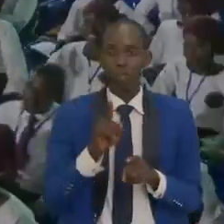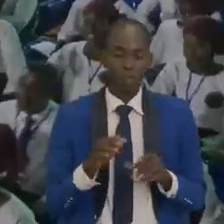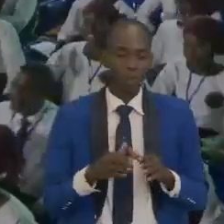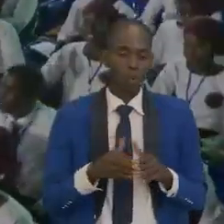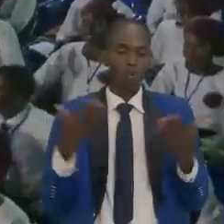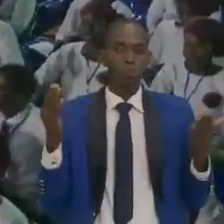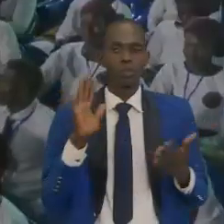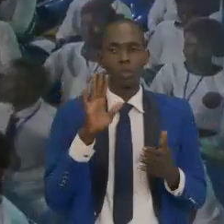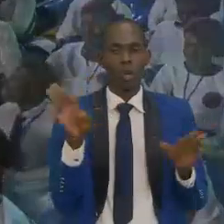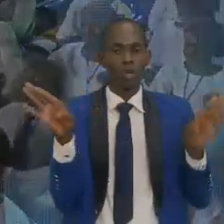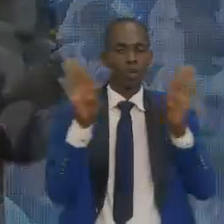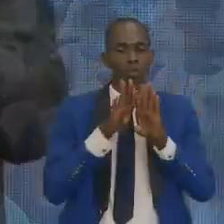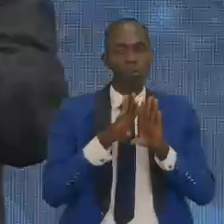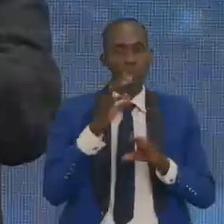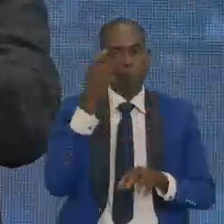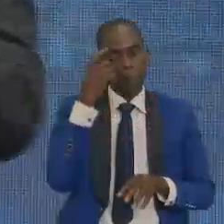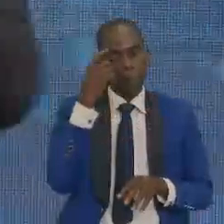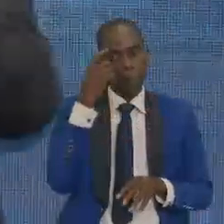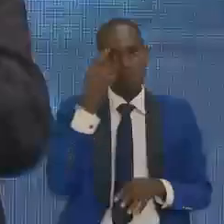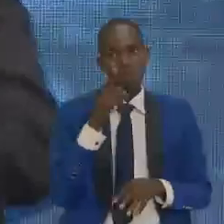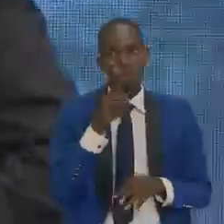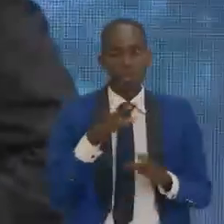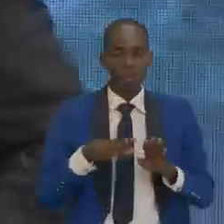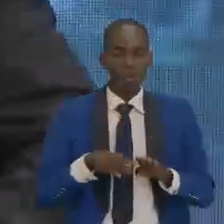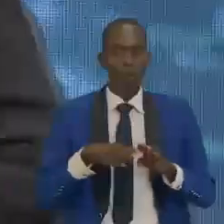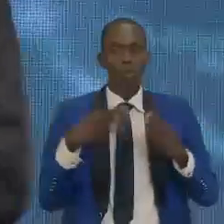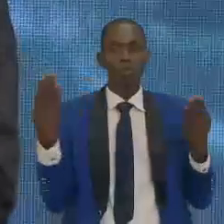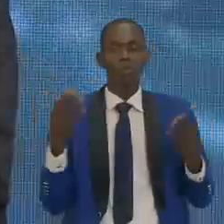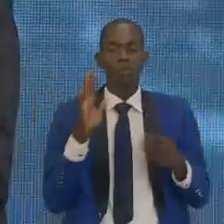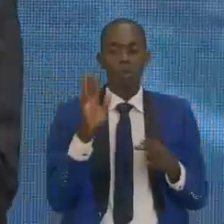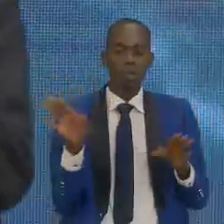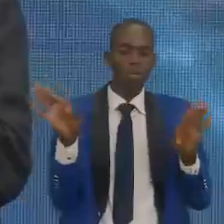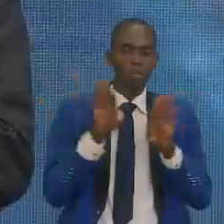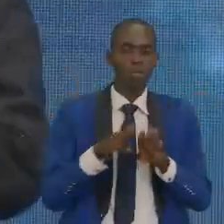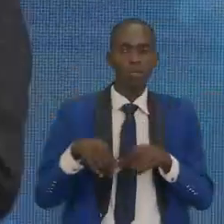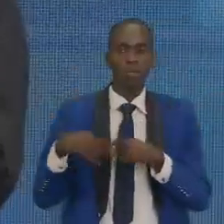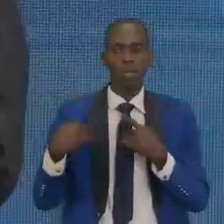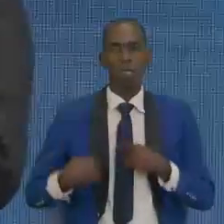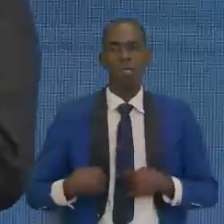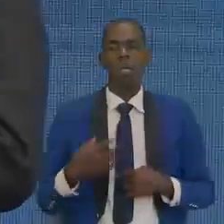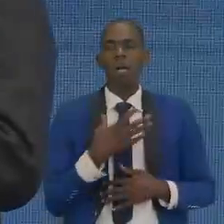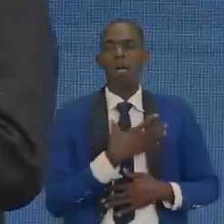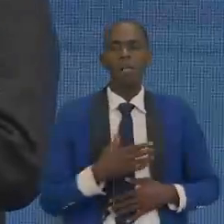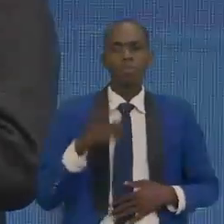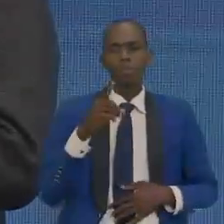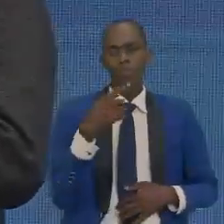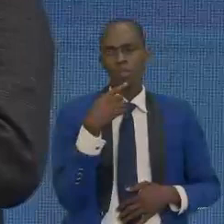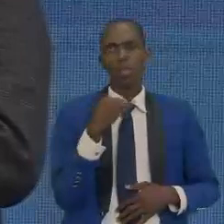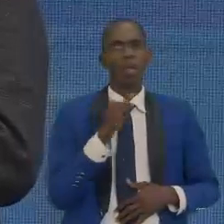mind, and you open your closed heart, and you say, I see him.